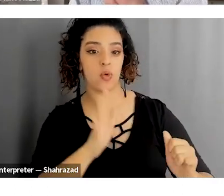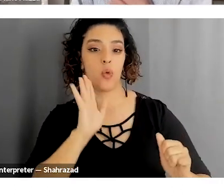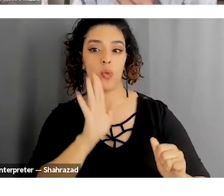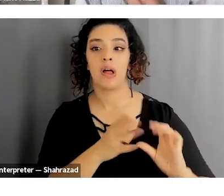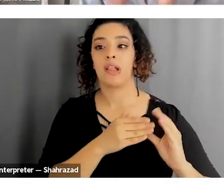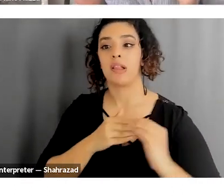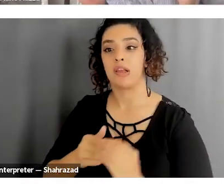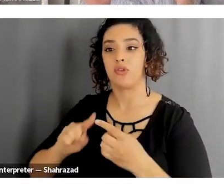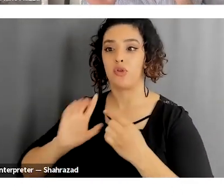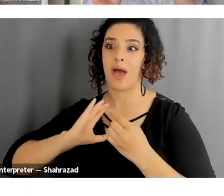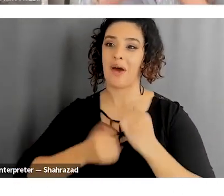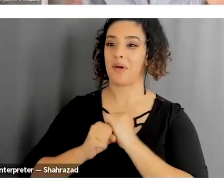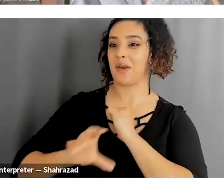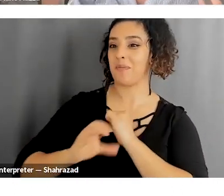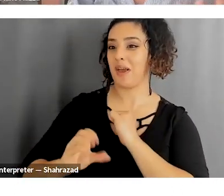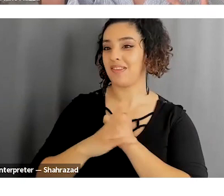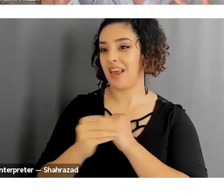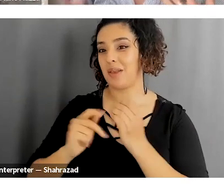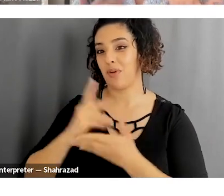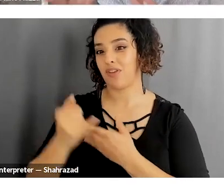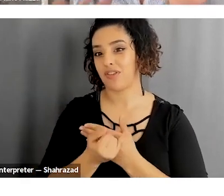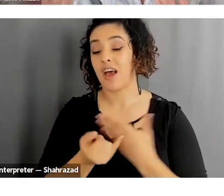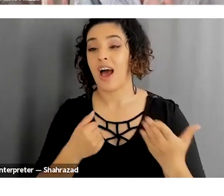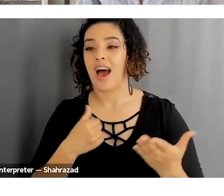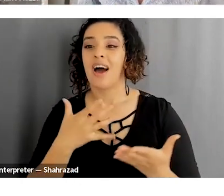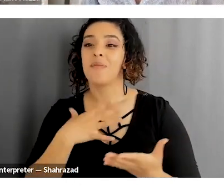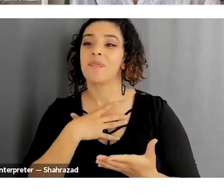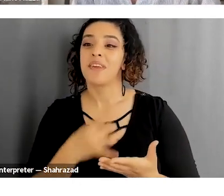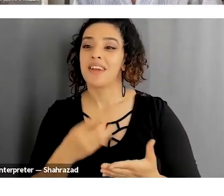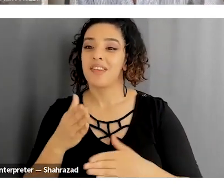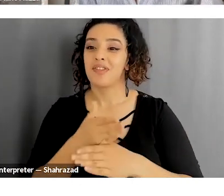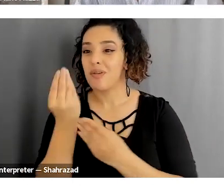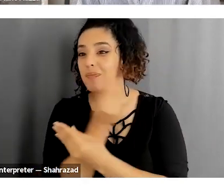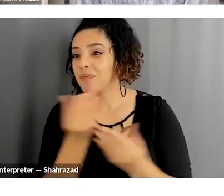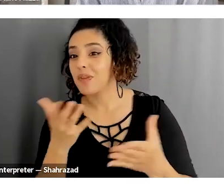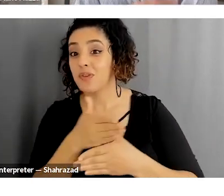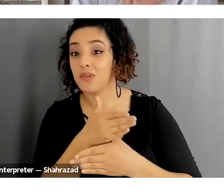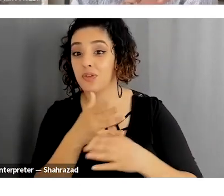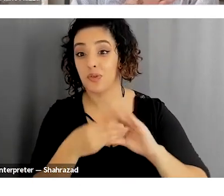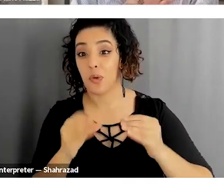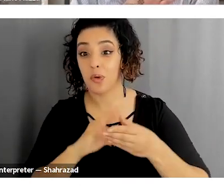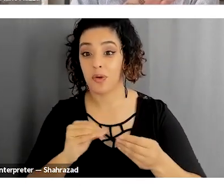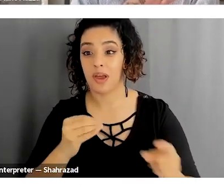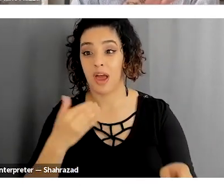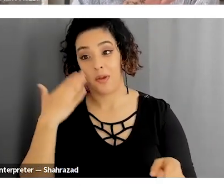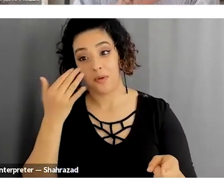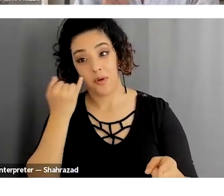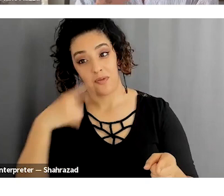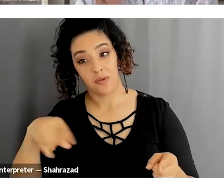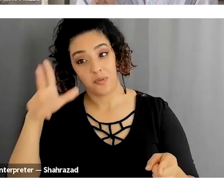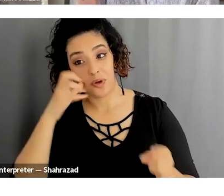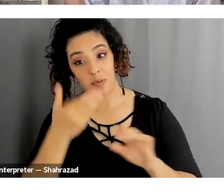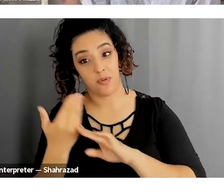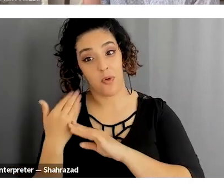this story, the little anecdote. I'm sorry if anyone's heard this before that has been to one of my lectures, but I